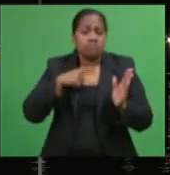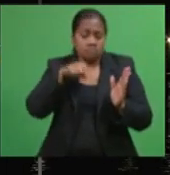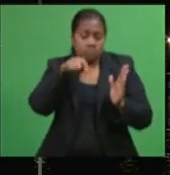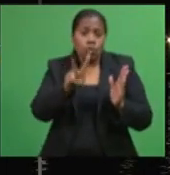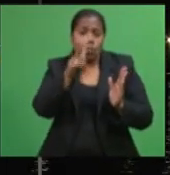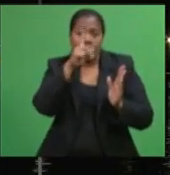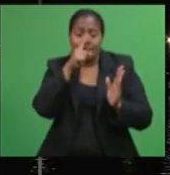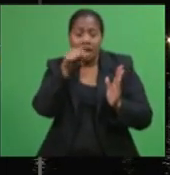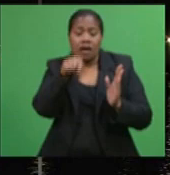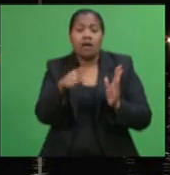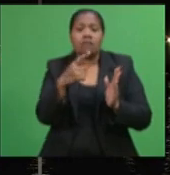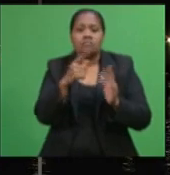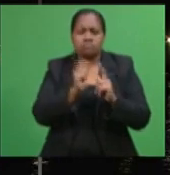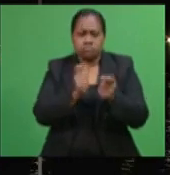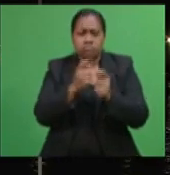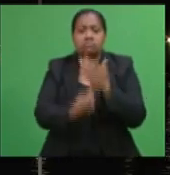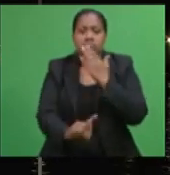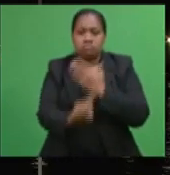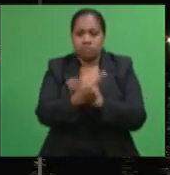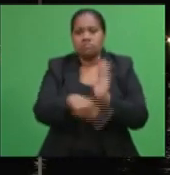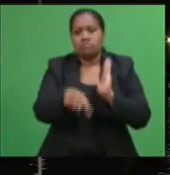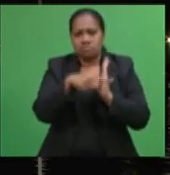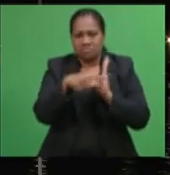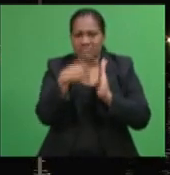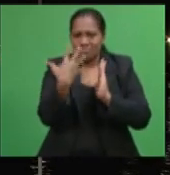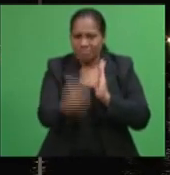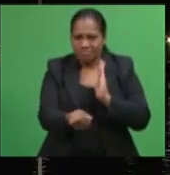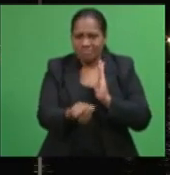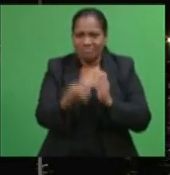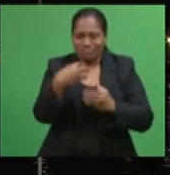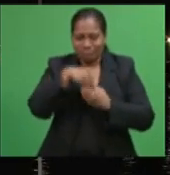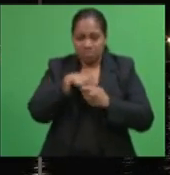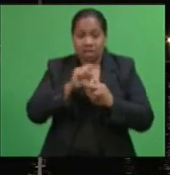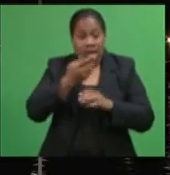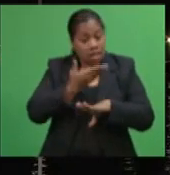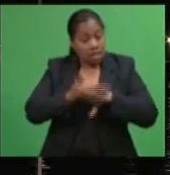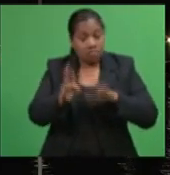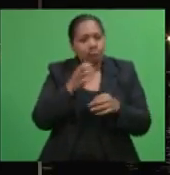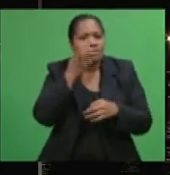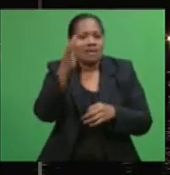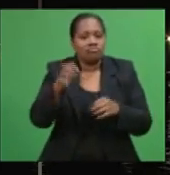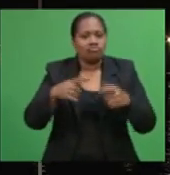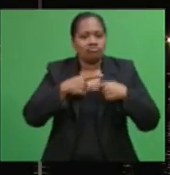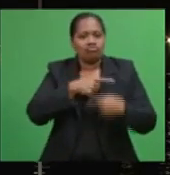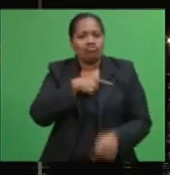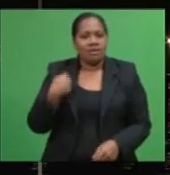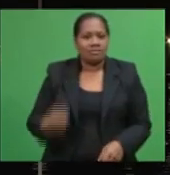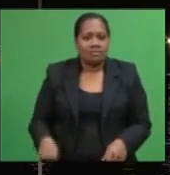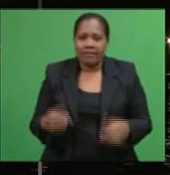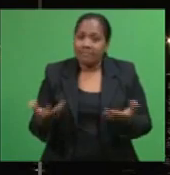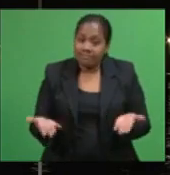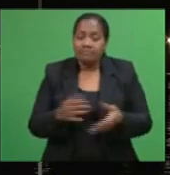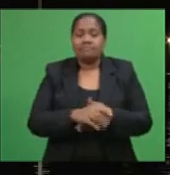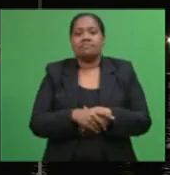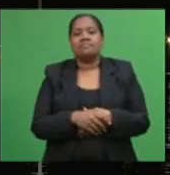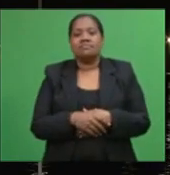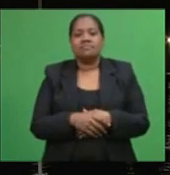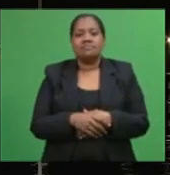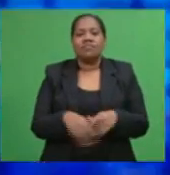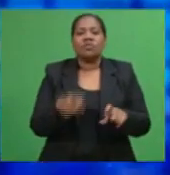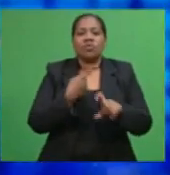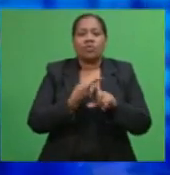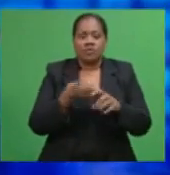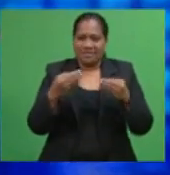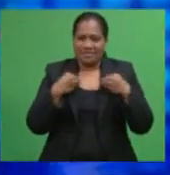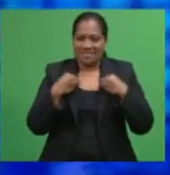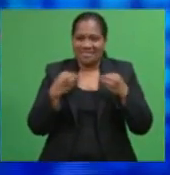of COVID-19. But the new rules does not apply to President Donald Trump. Karoy is up next with business.